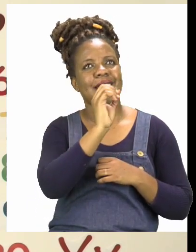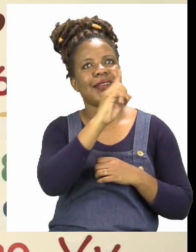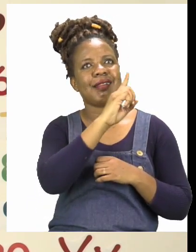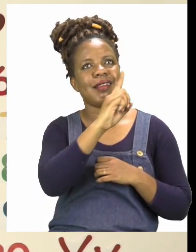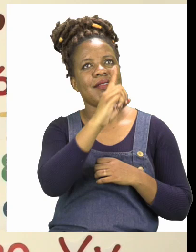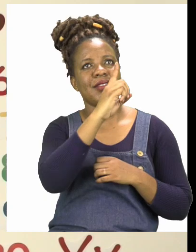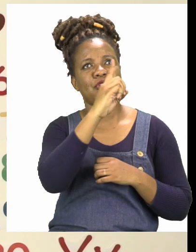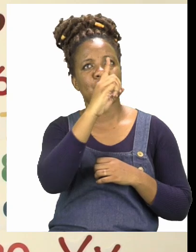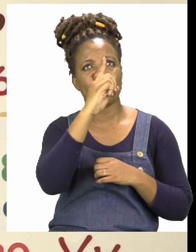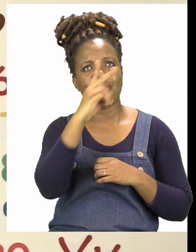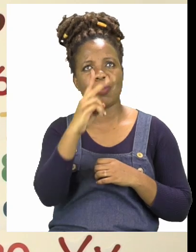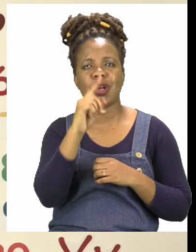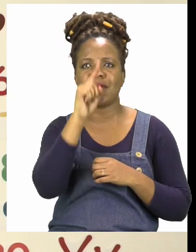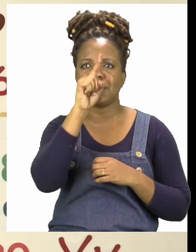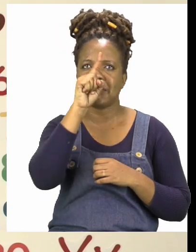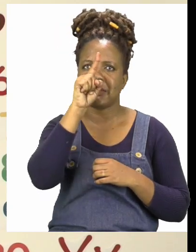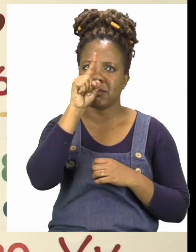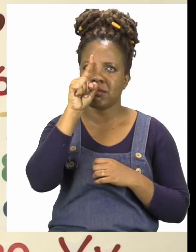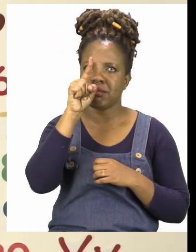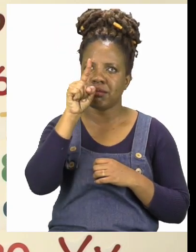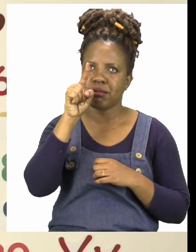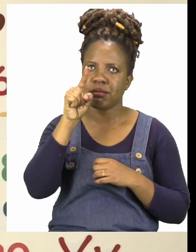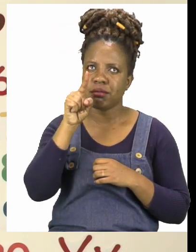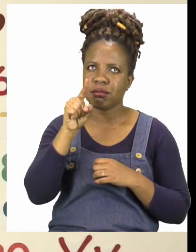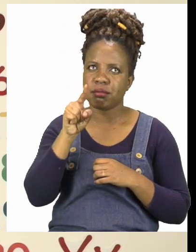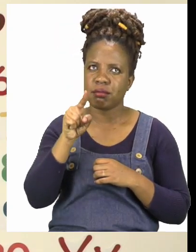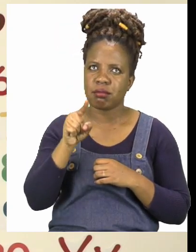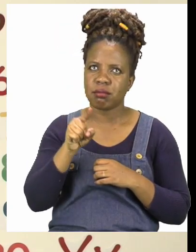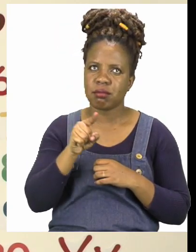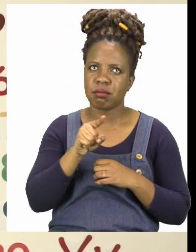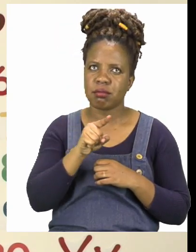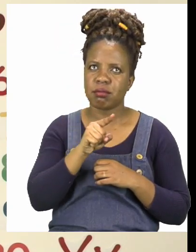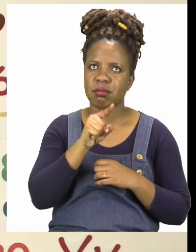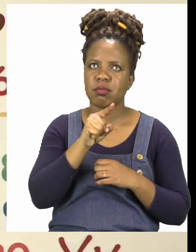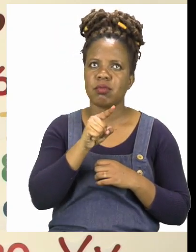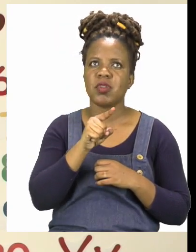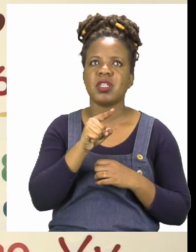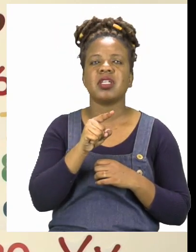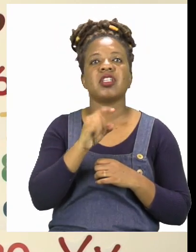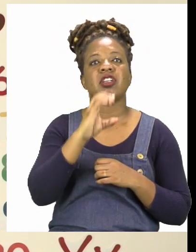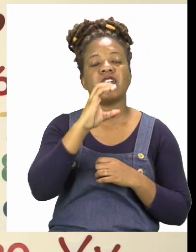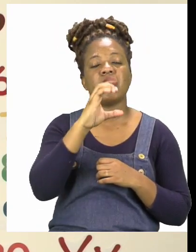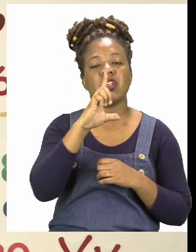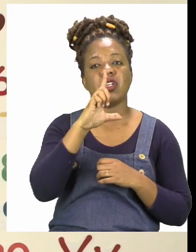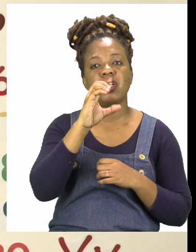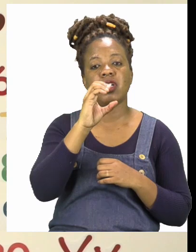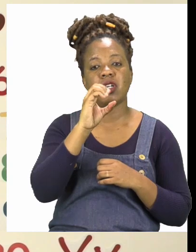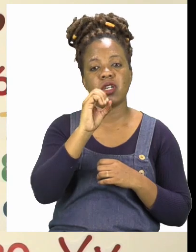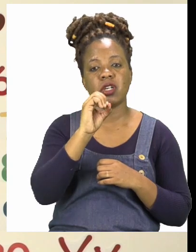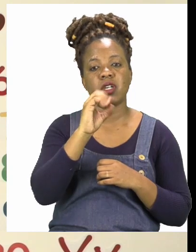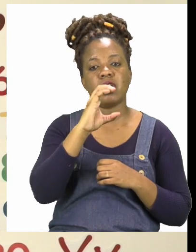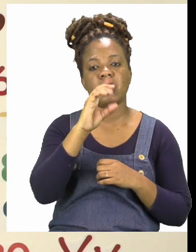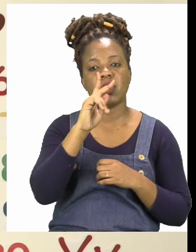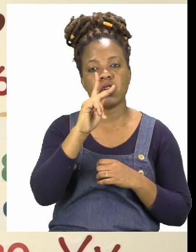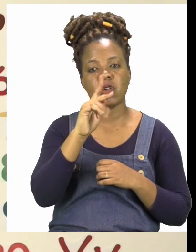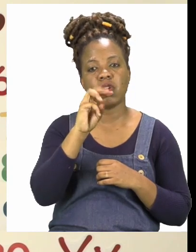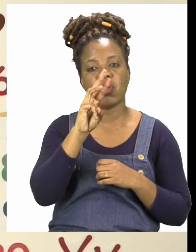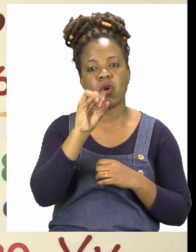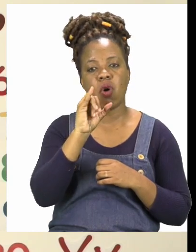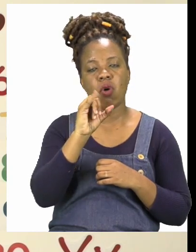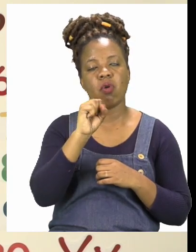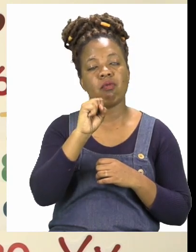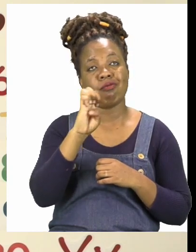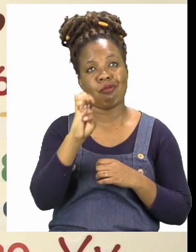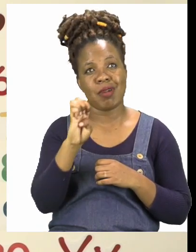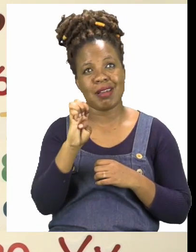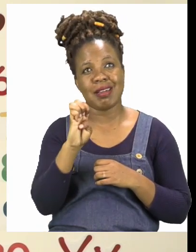this direction, we say that it is clockwise. And then if we go backwards from 12 going to 9, we say